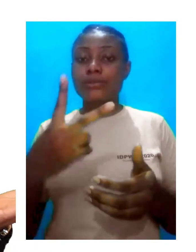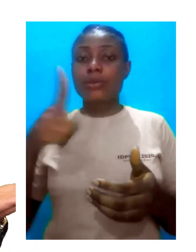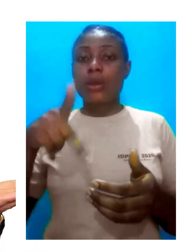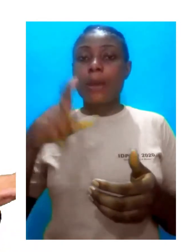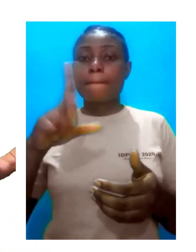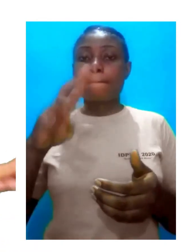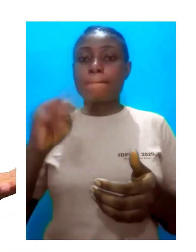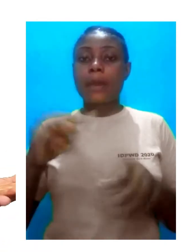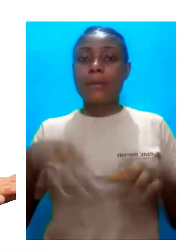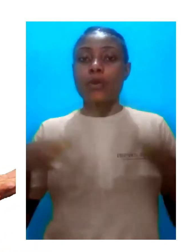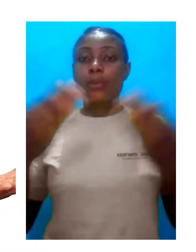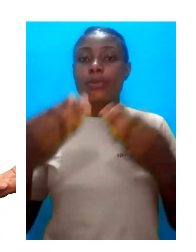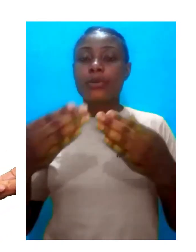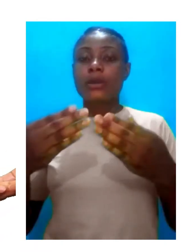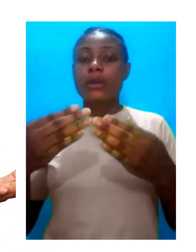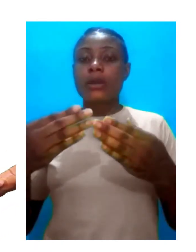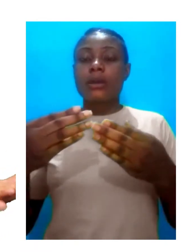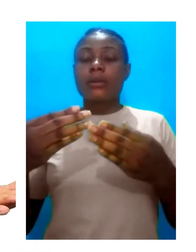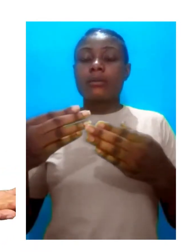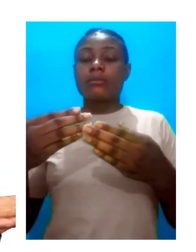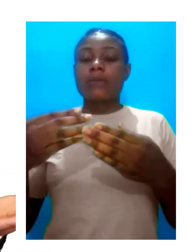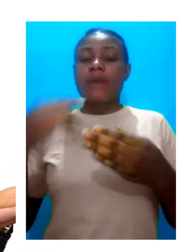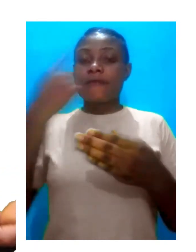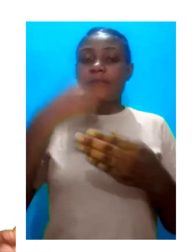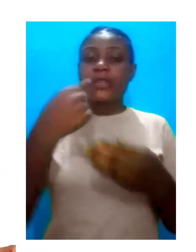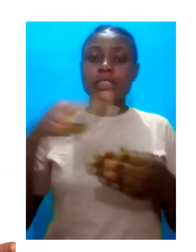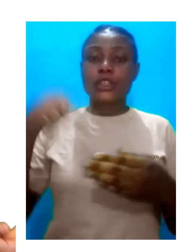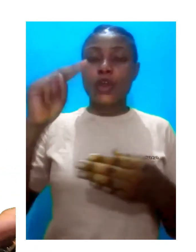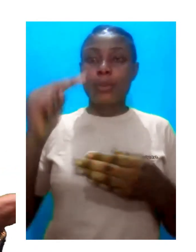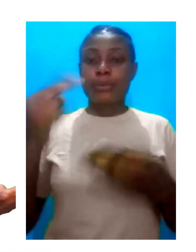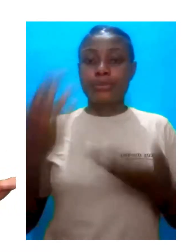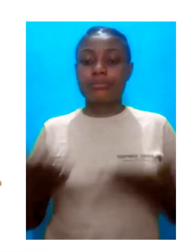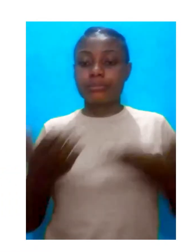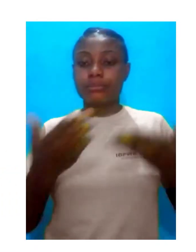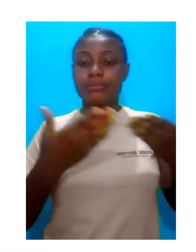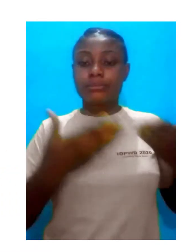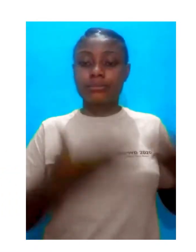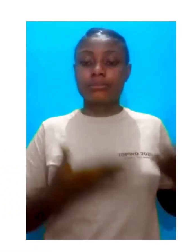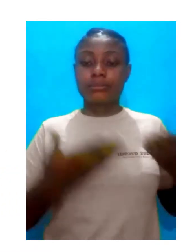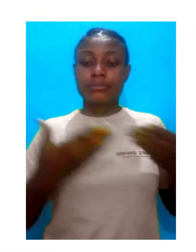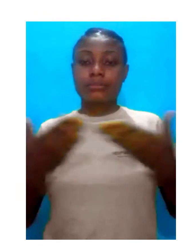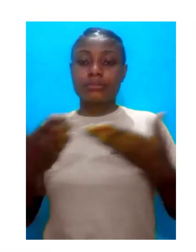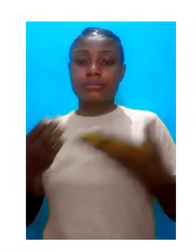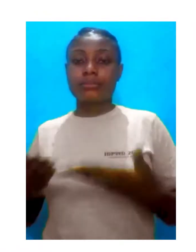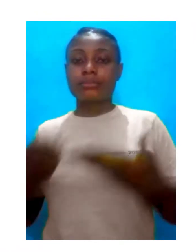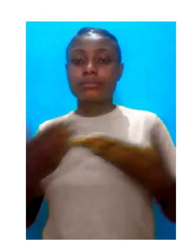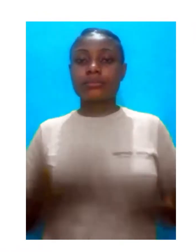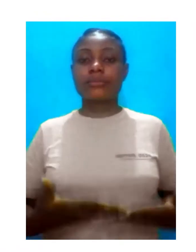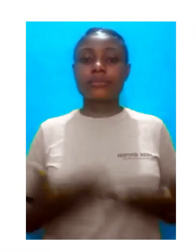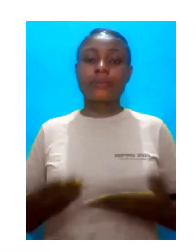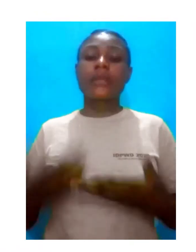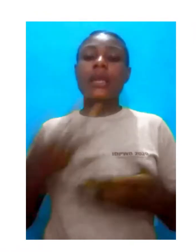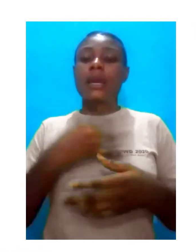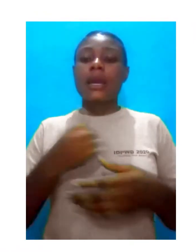is these 2 palms open facing up, and there is a movement from one position to